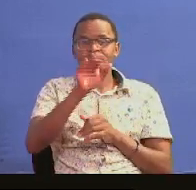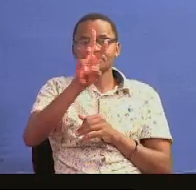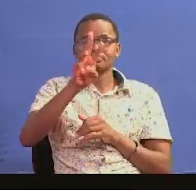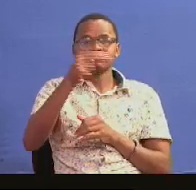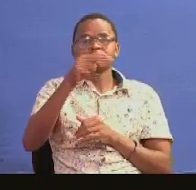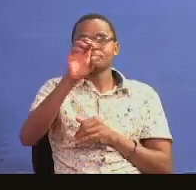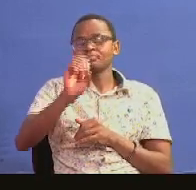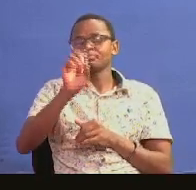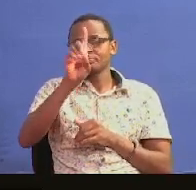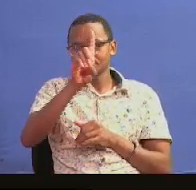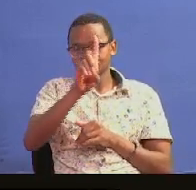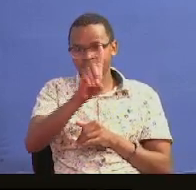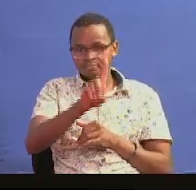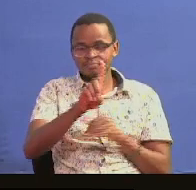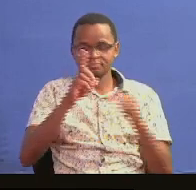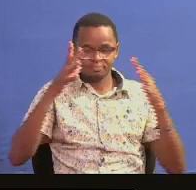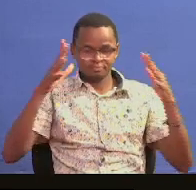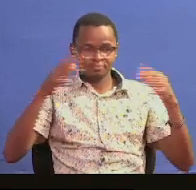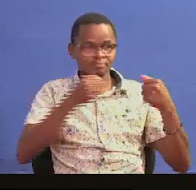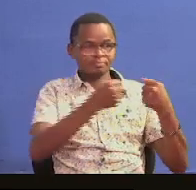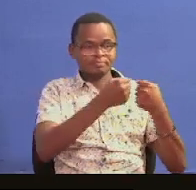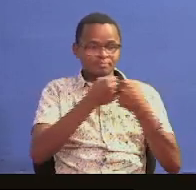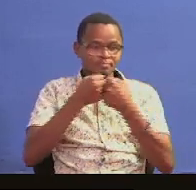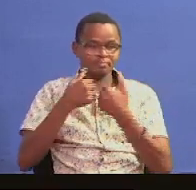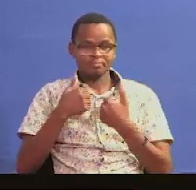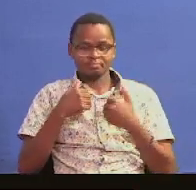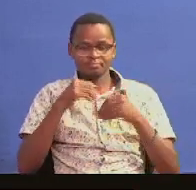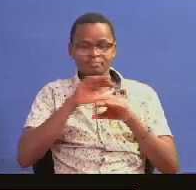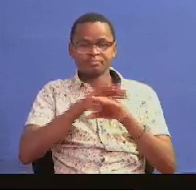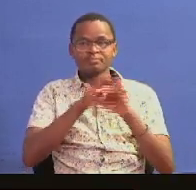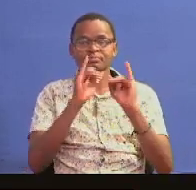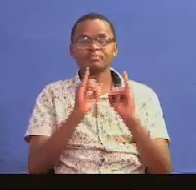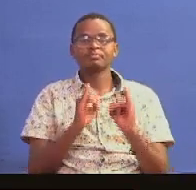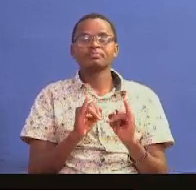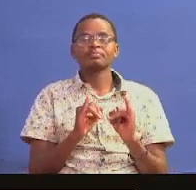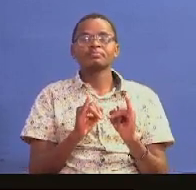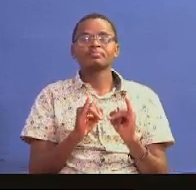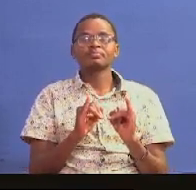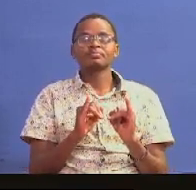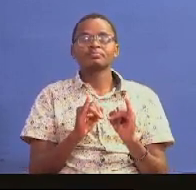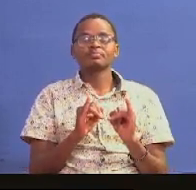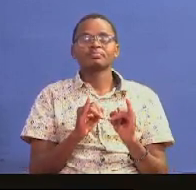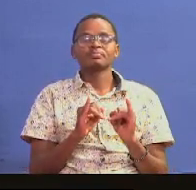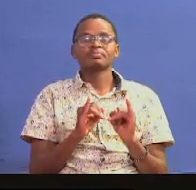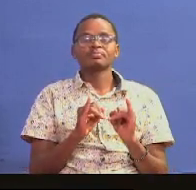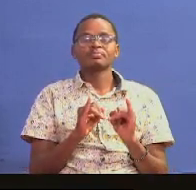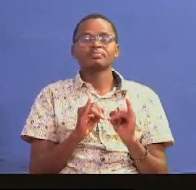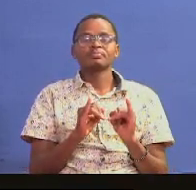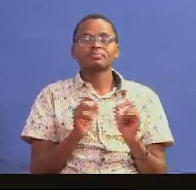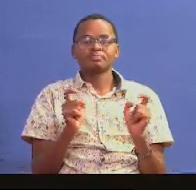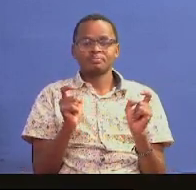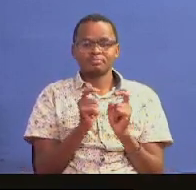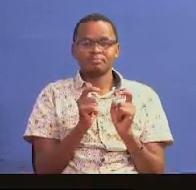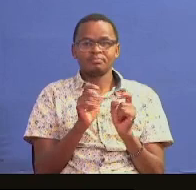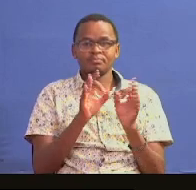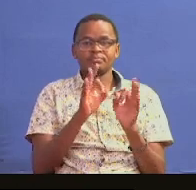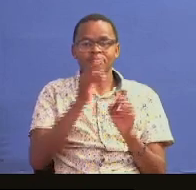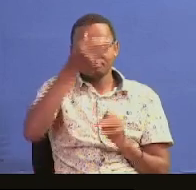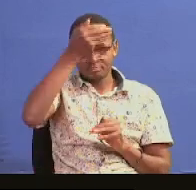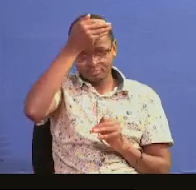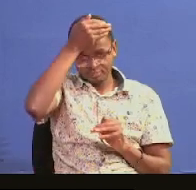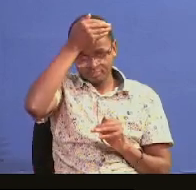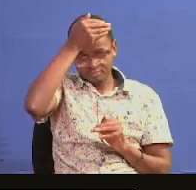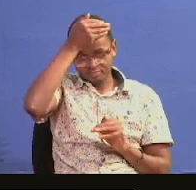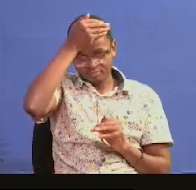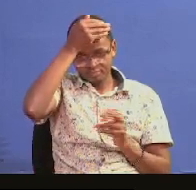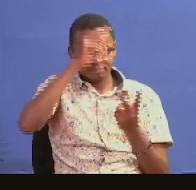by WHO. So one of the biggest challenges we are facing in healthcare is a shortage of